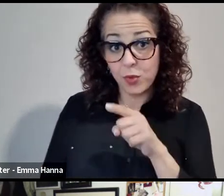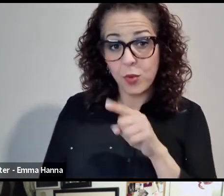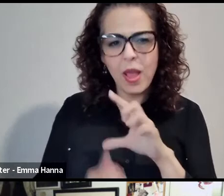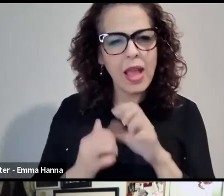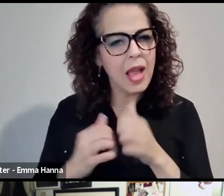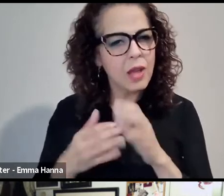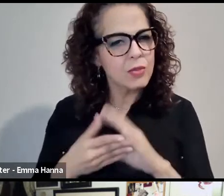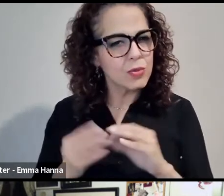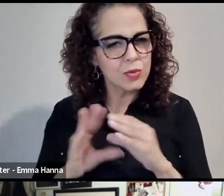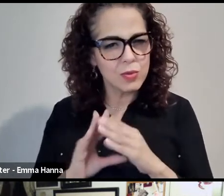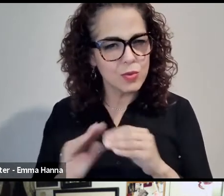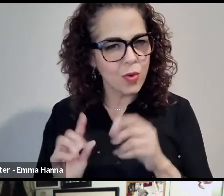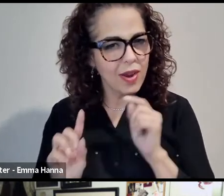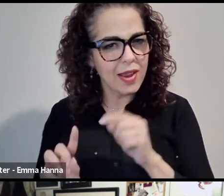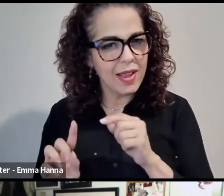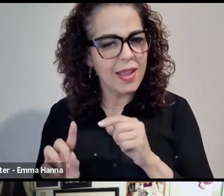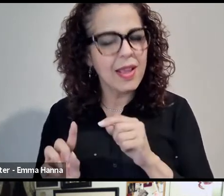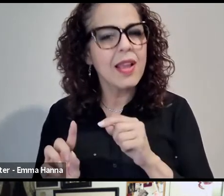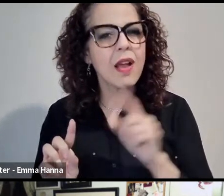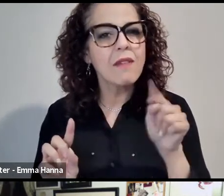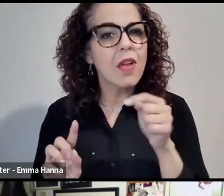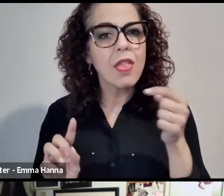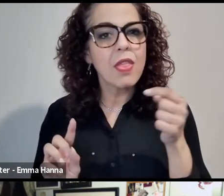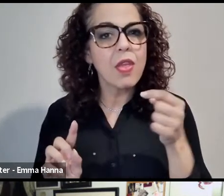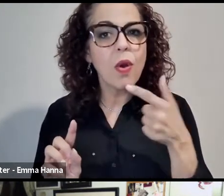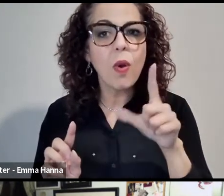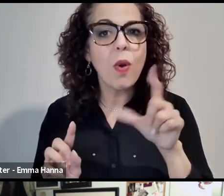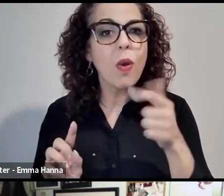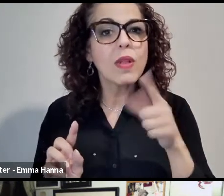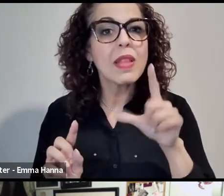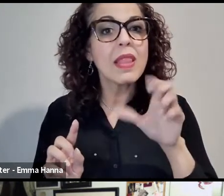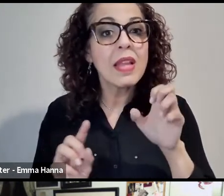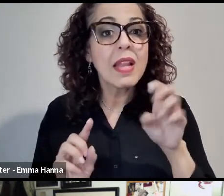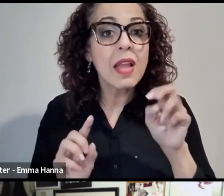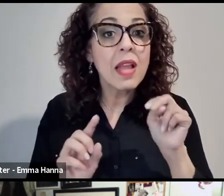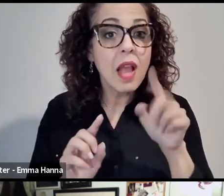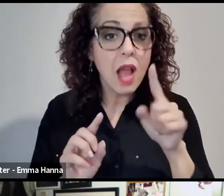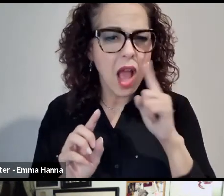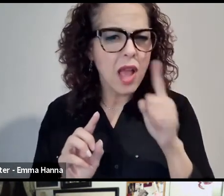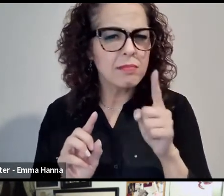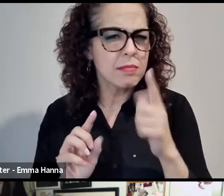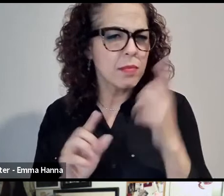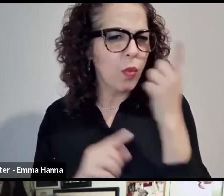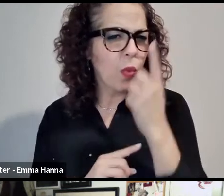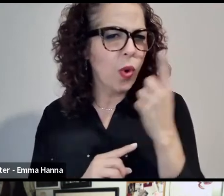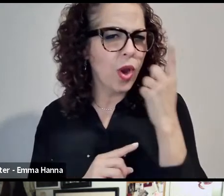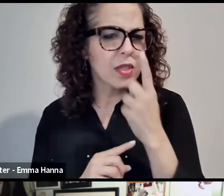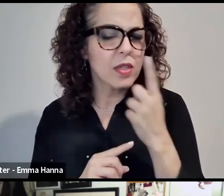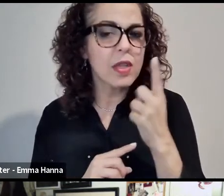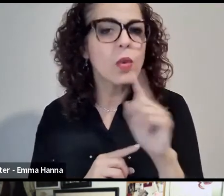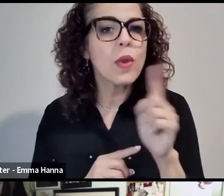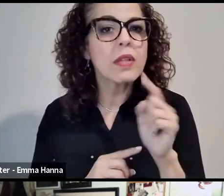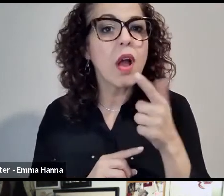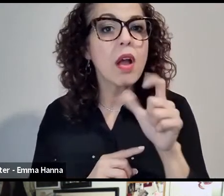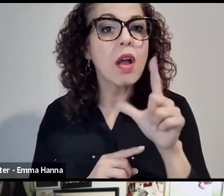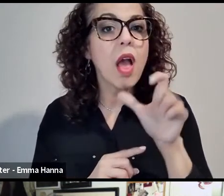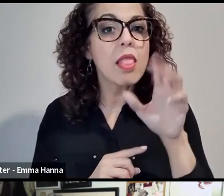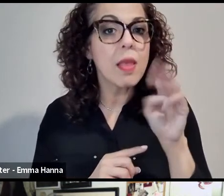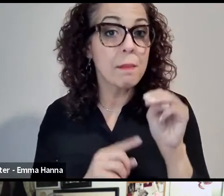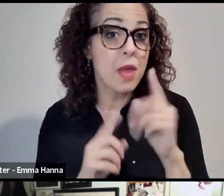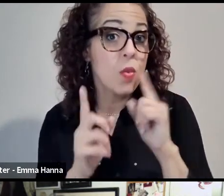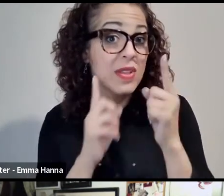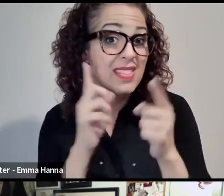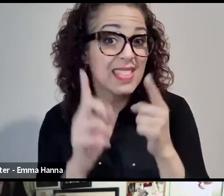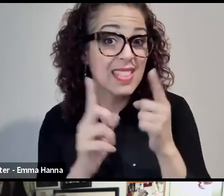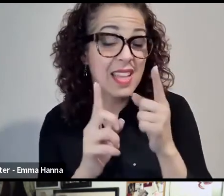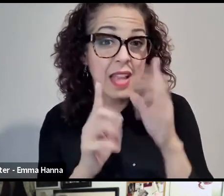golem relate to artistic production? You've spoken about disability and embodiment, but I wonder about the part where the golem was created by someone else and enlivened